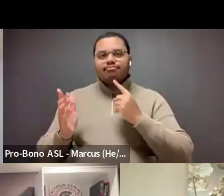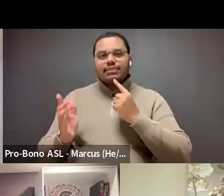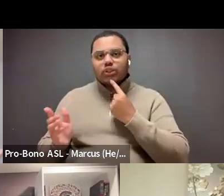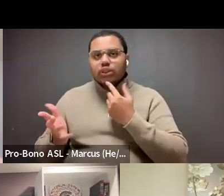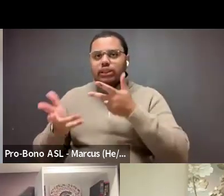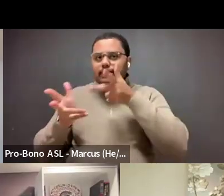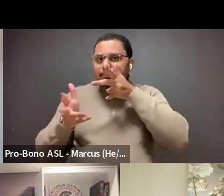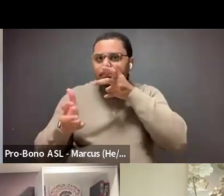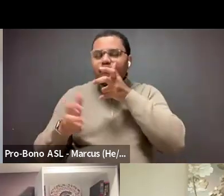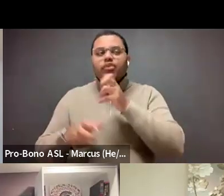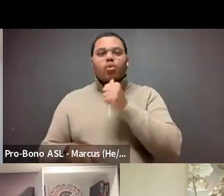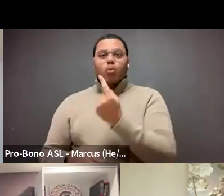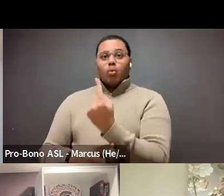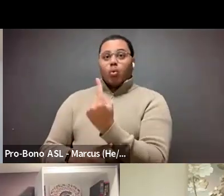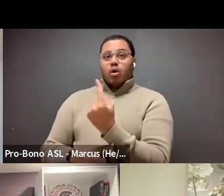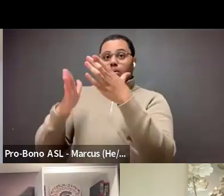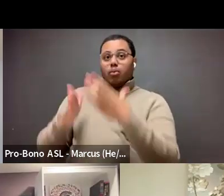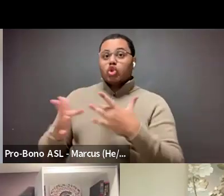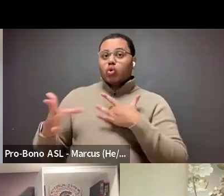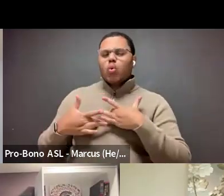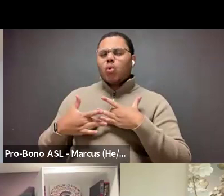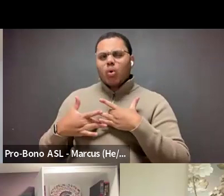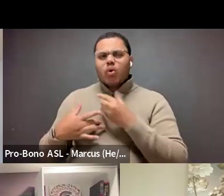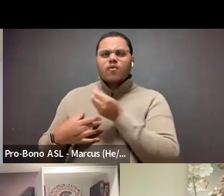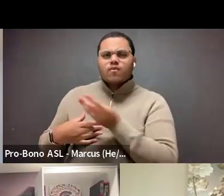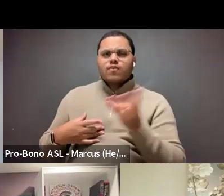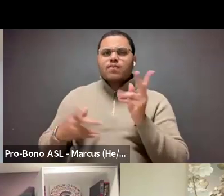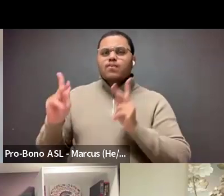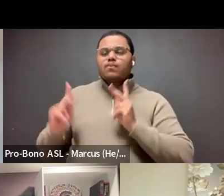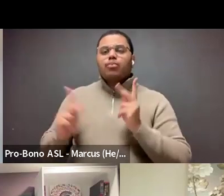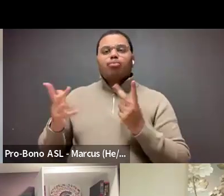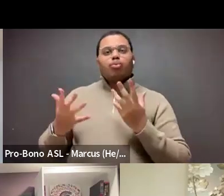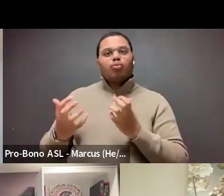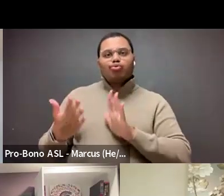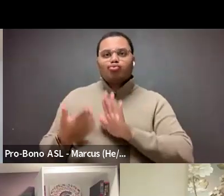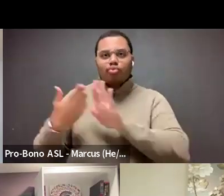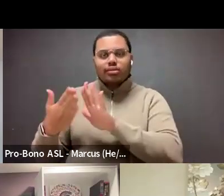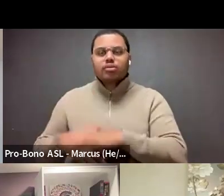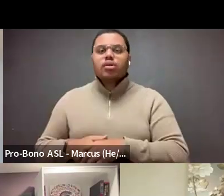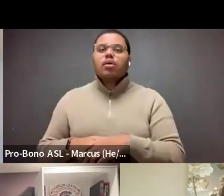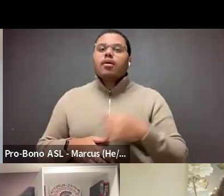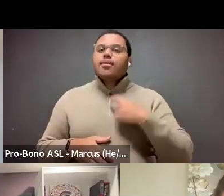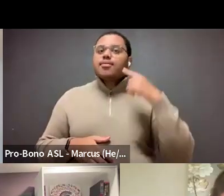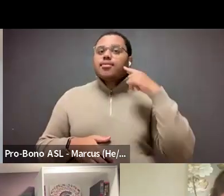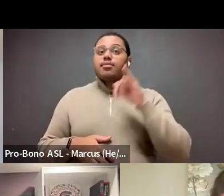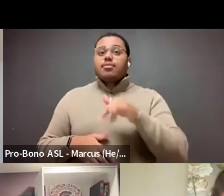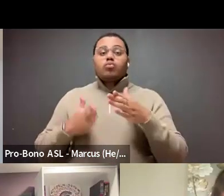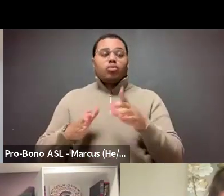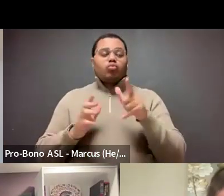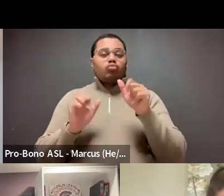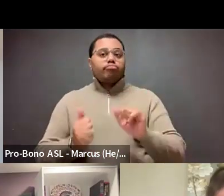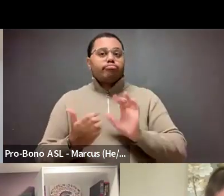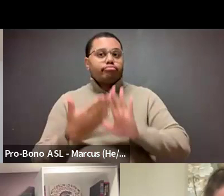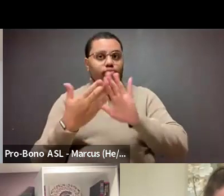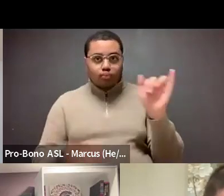just one person's concern, but there's a few people who kind of want to address this. So I think that that's a way that you could approach it as